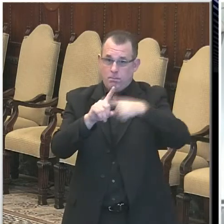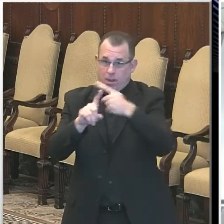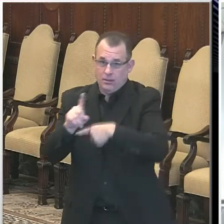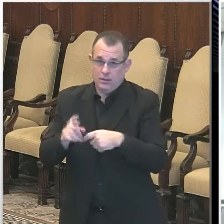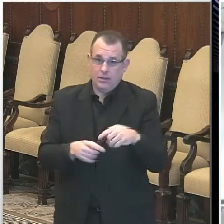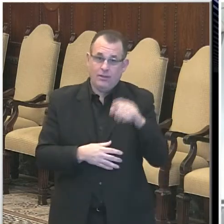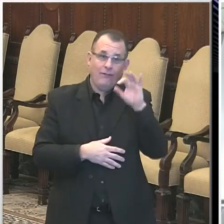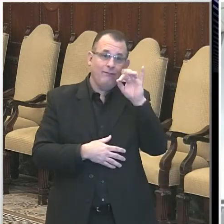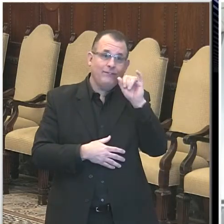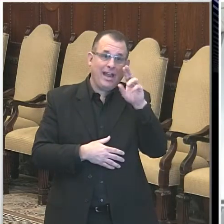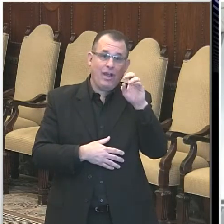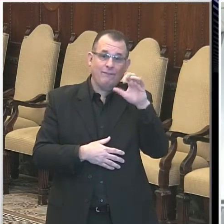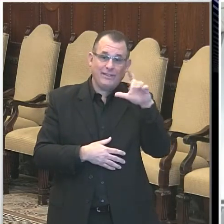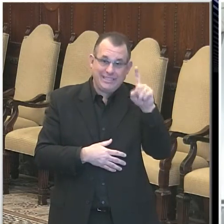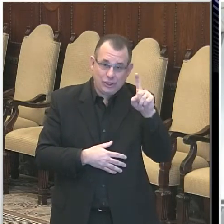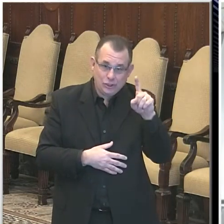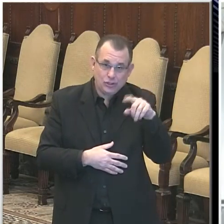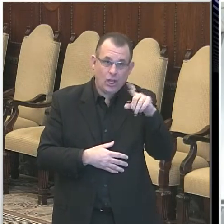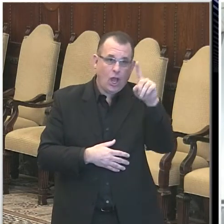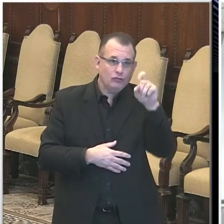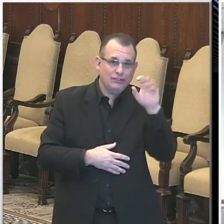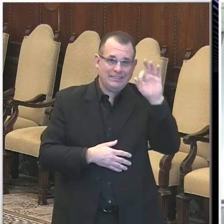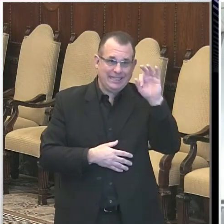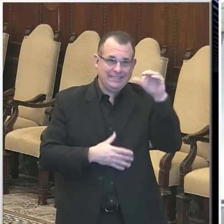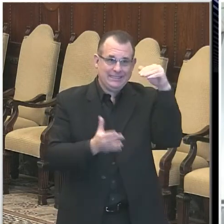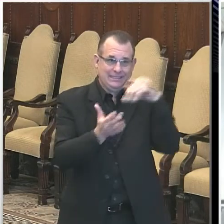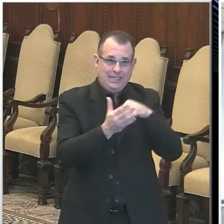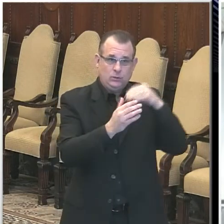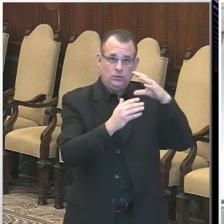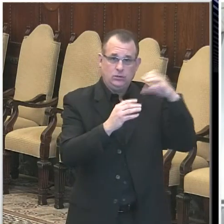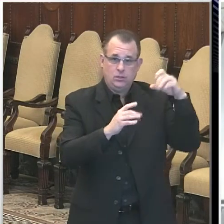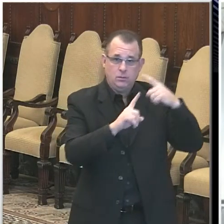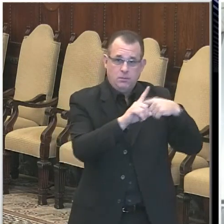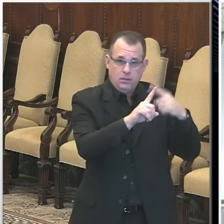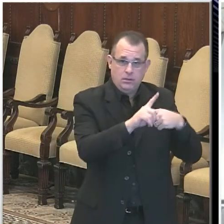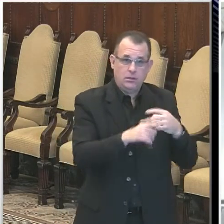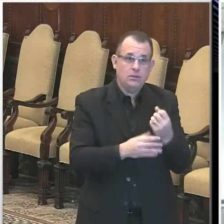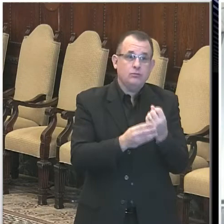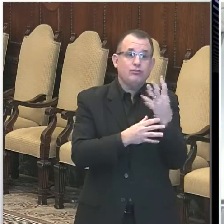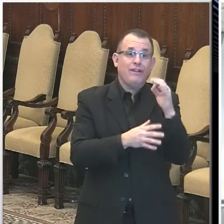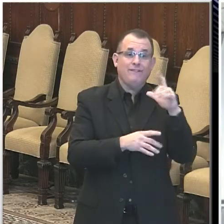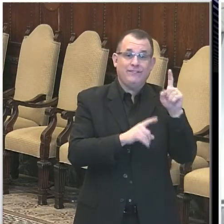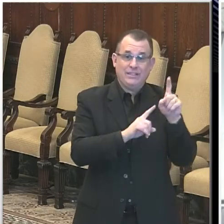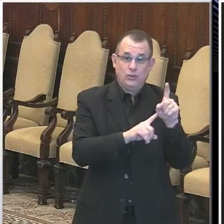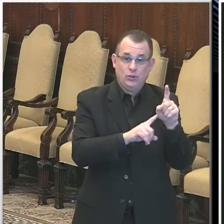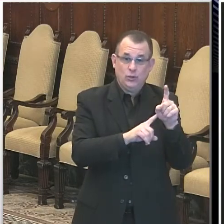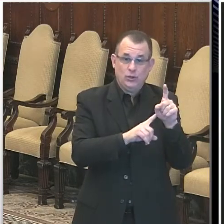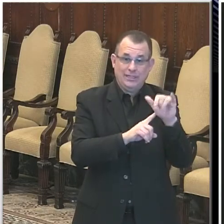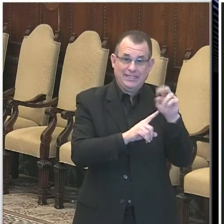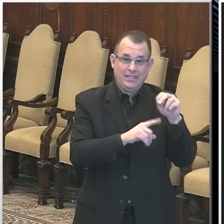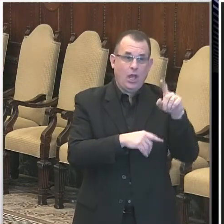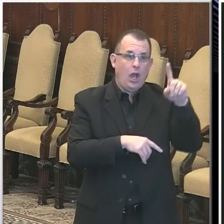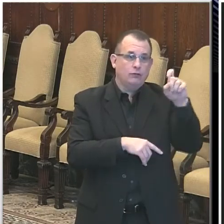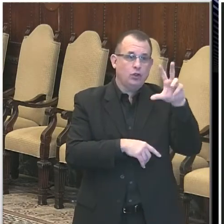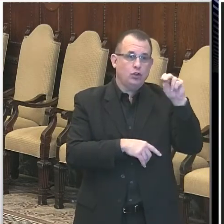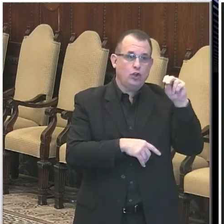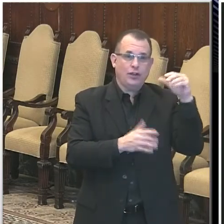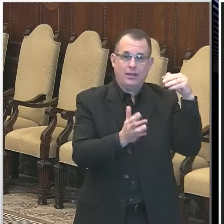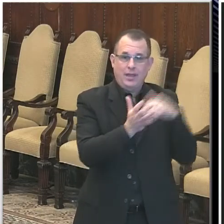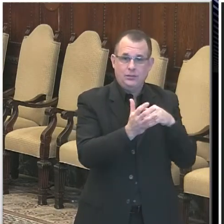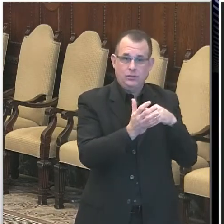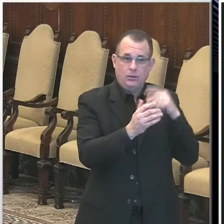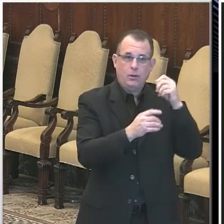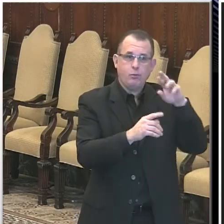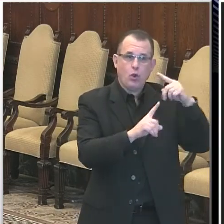it's $119,000 per month. And for the Springfield Inn, it's $130,000 per month. And what is the